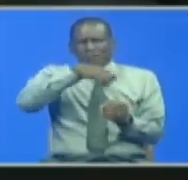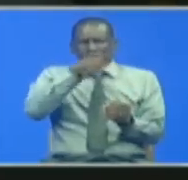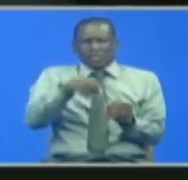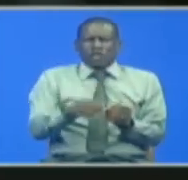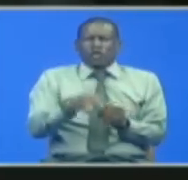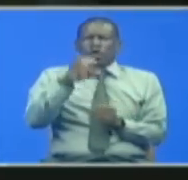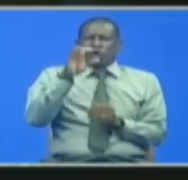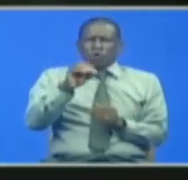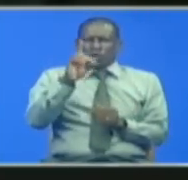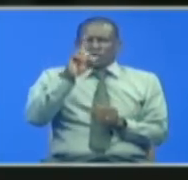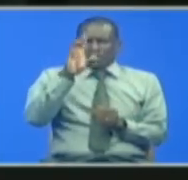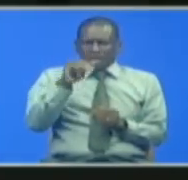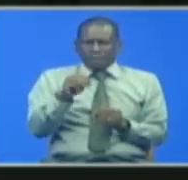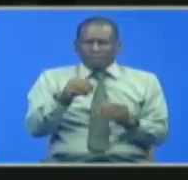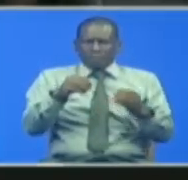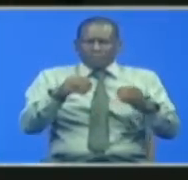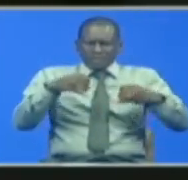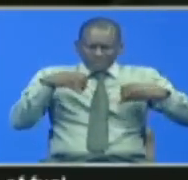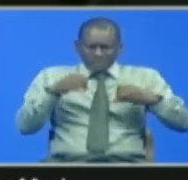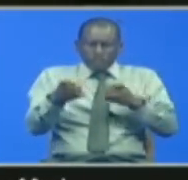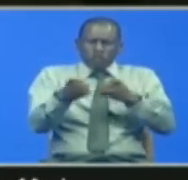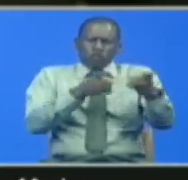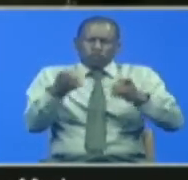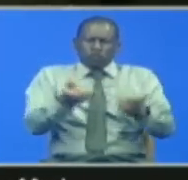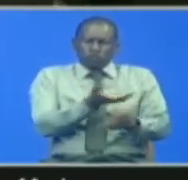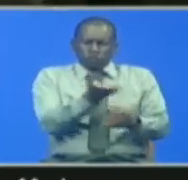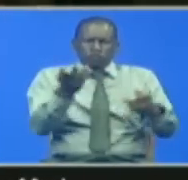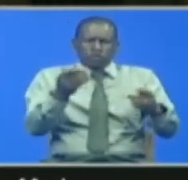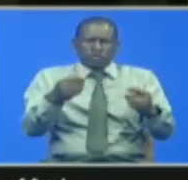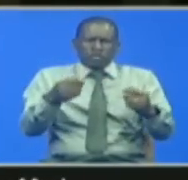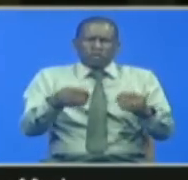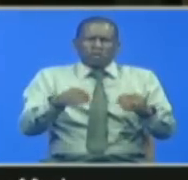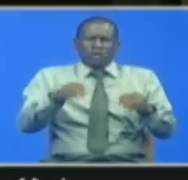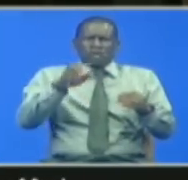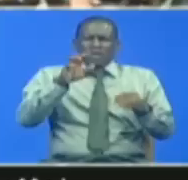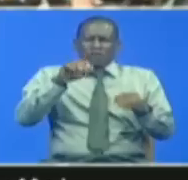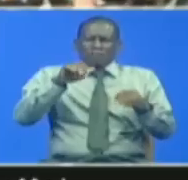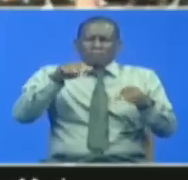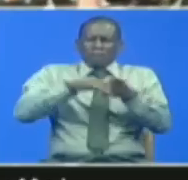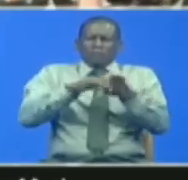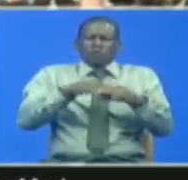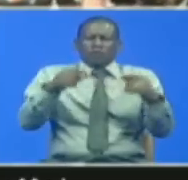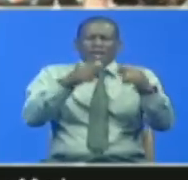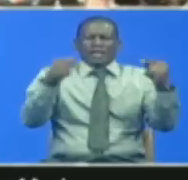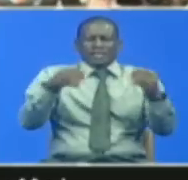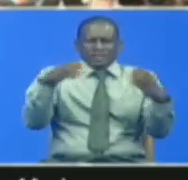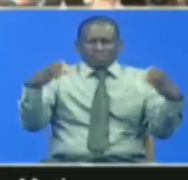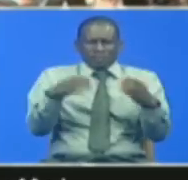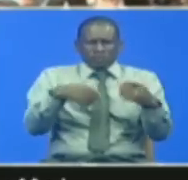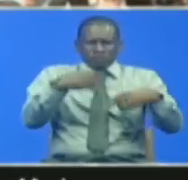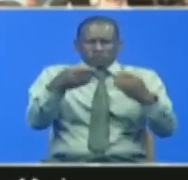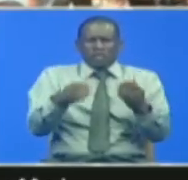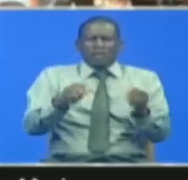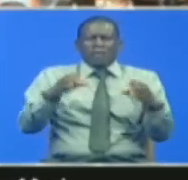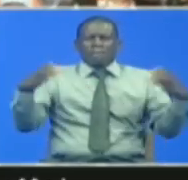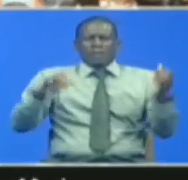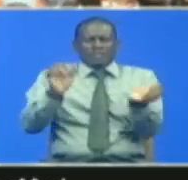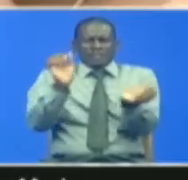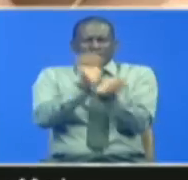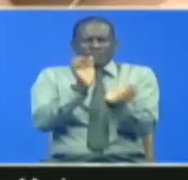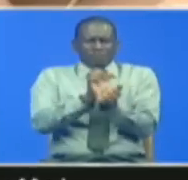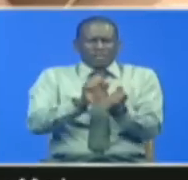ODM party efforts to tame those termed as rebel members seem to be on course. The party's disciplinary committee, through a